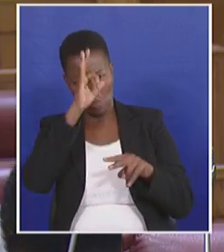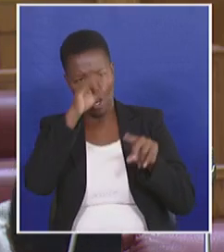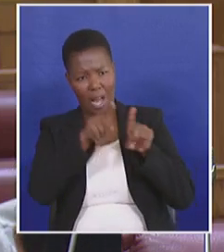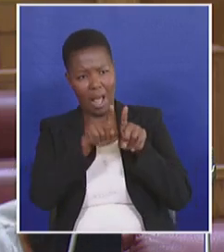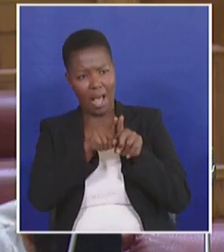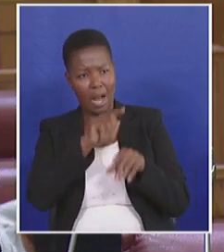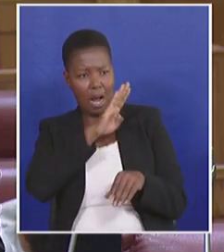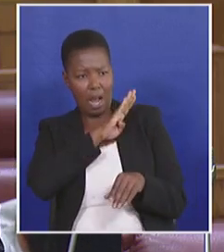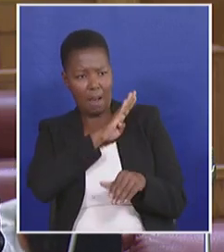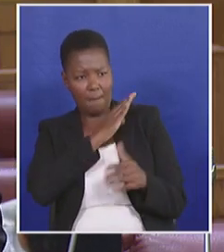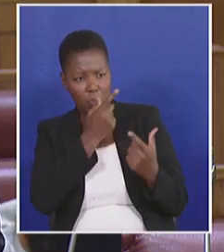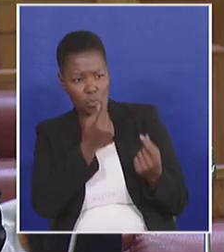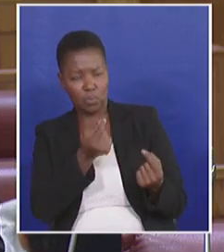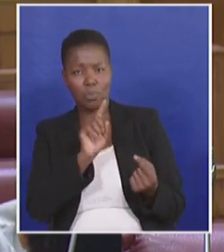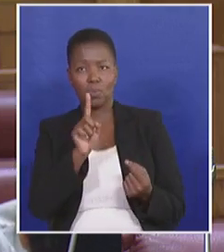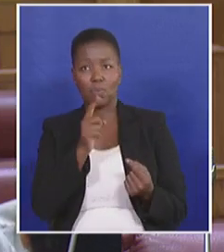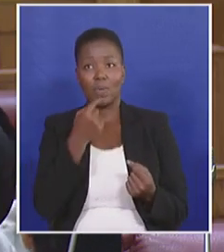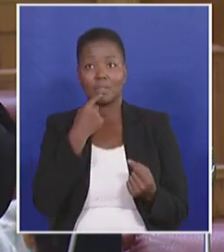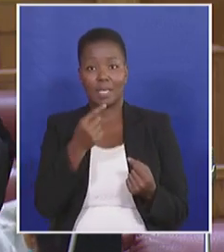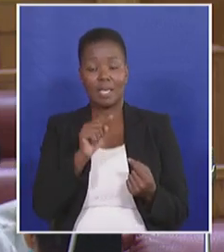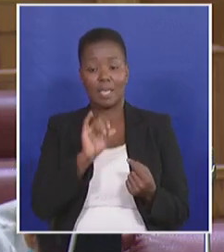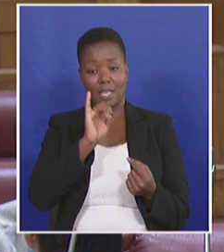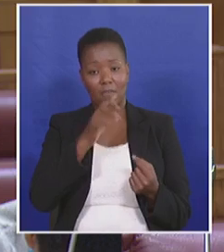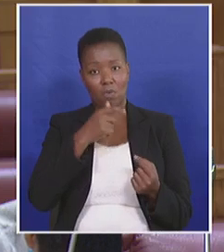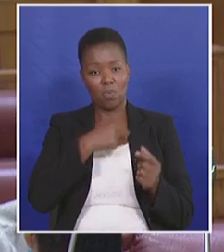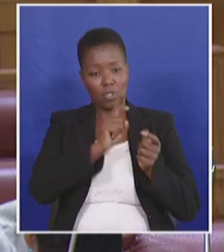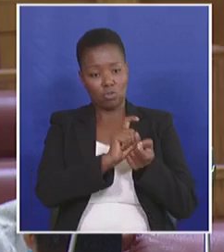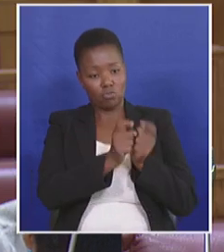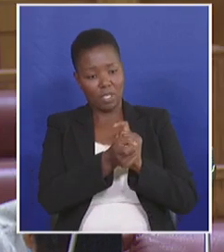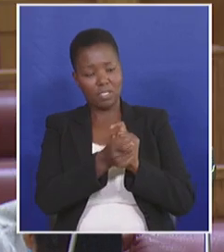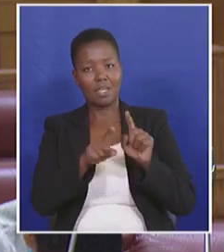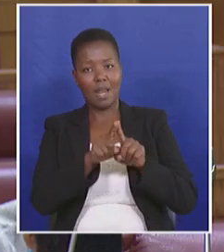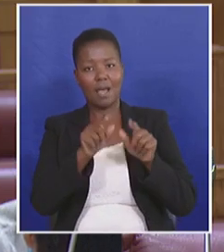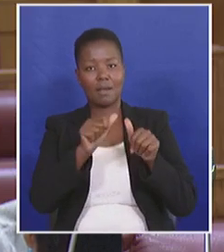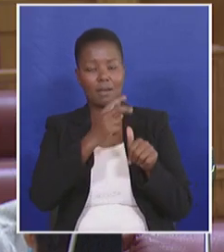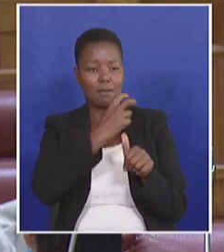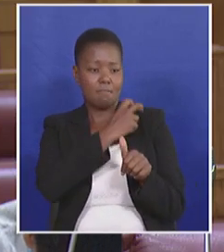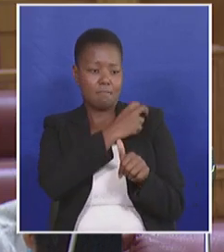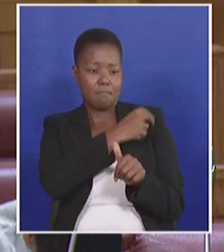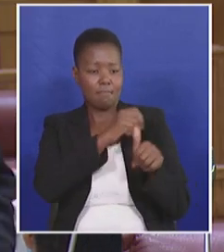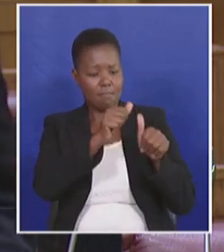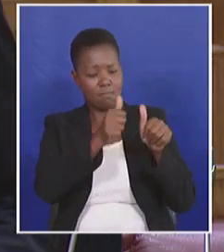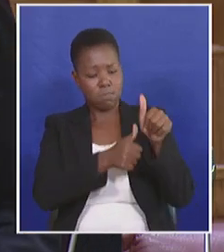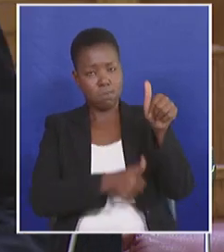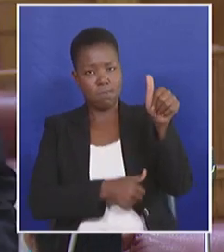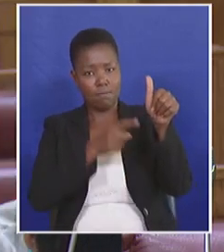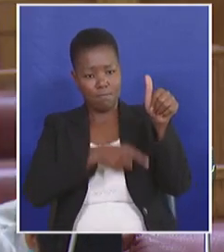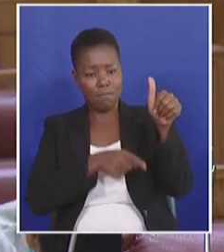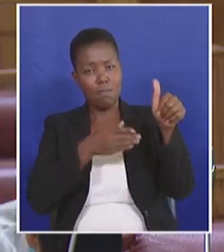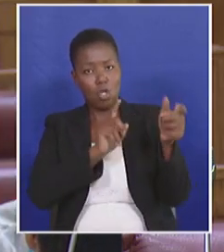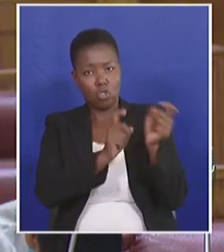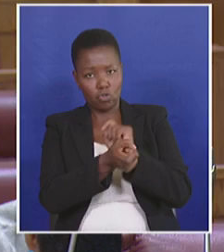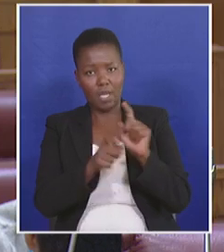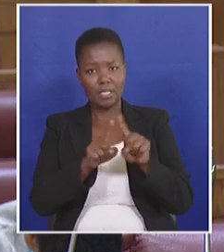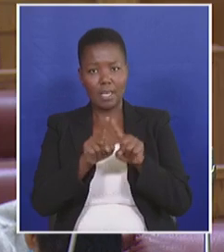who considers demilitarization as the removing of ranks and uniform only, whereas